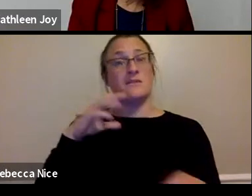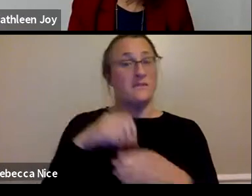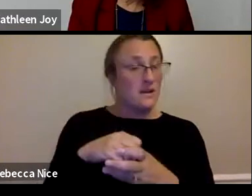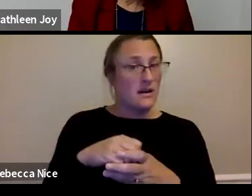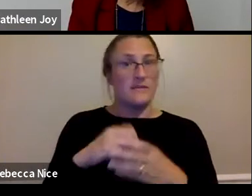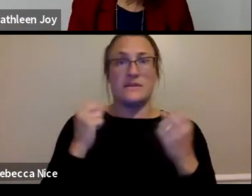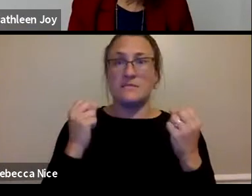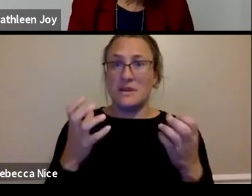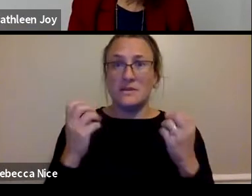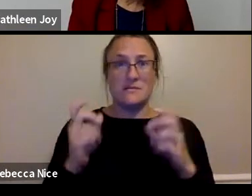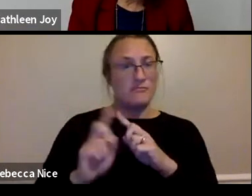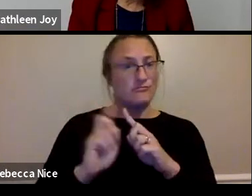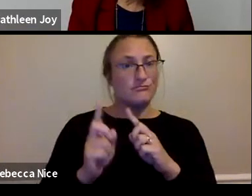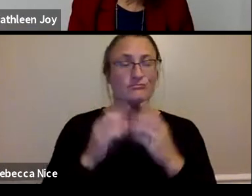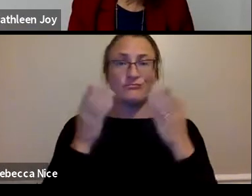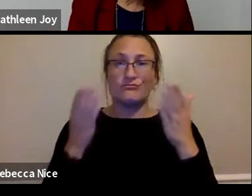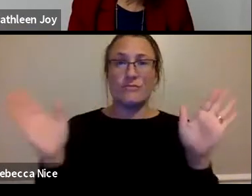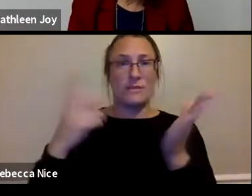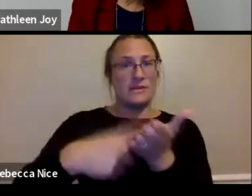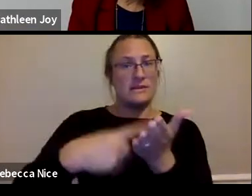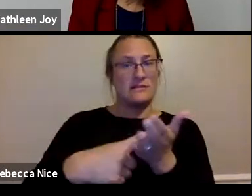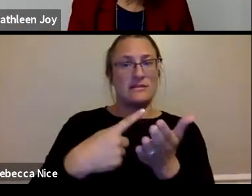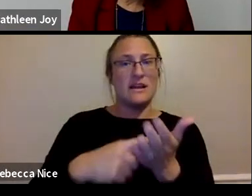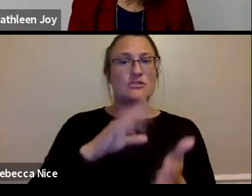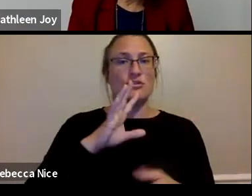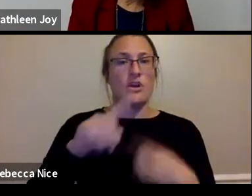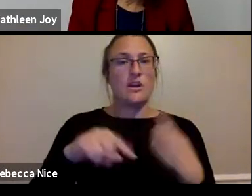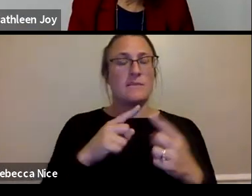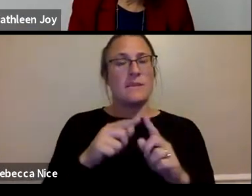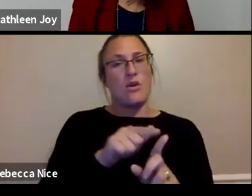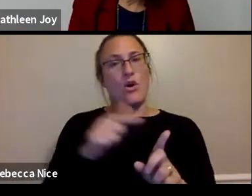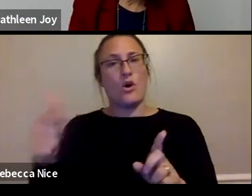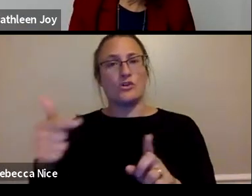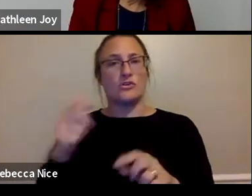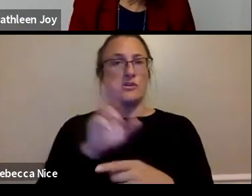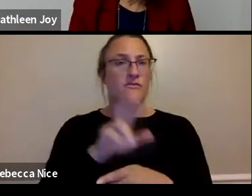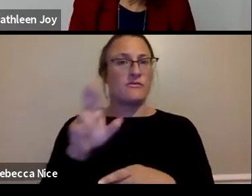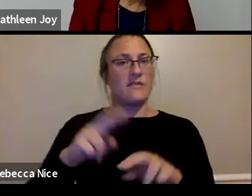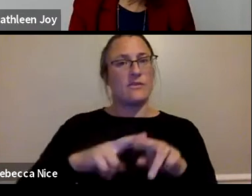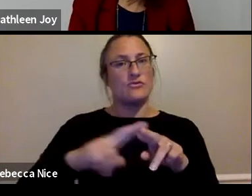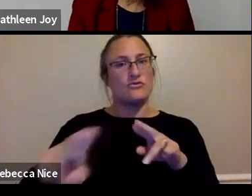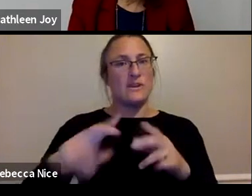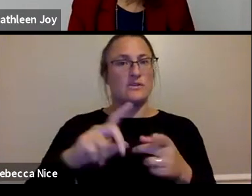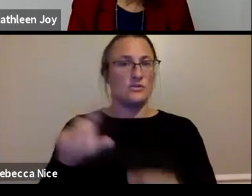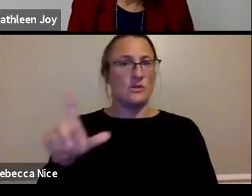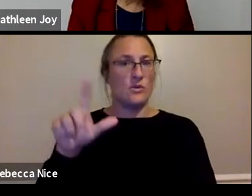public discussions about alternative rail train lines to LaGuardia. And the